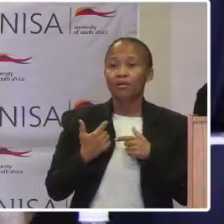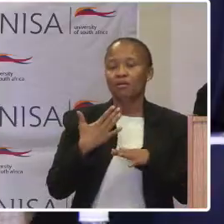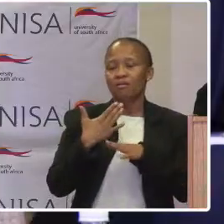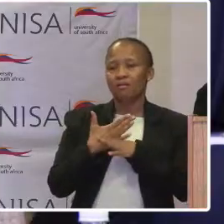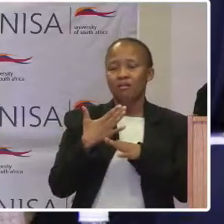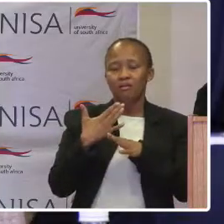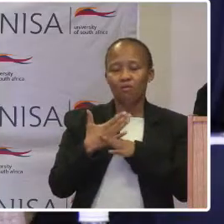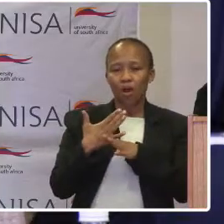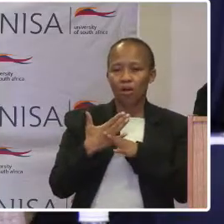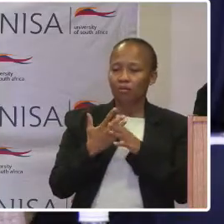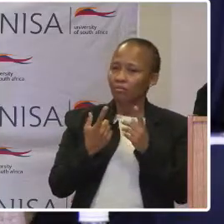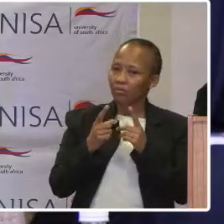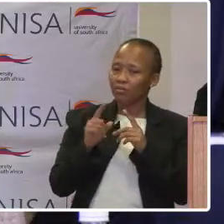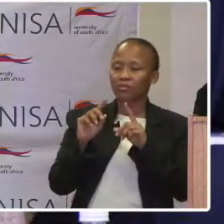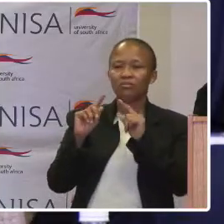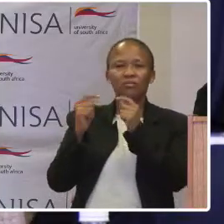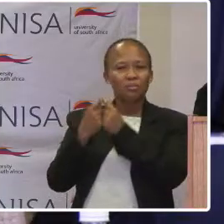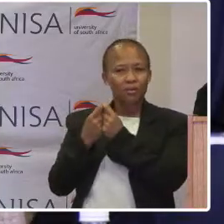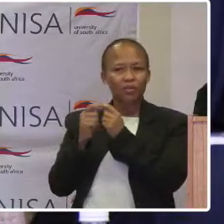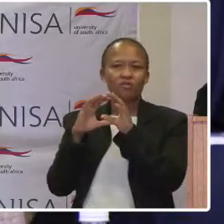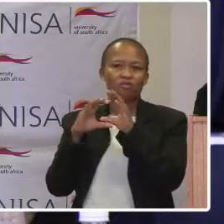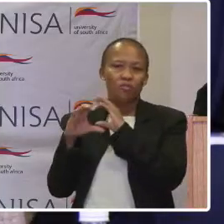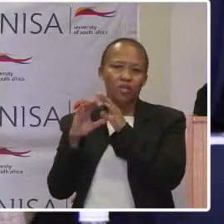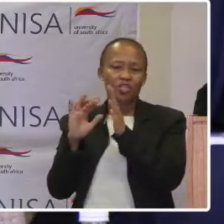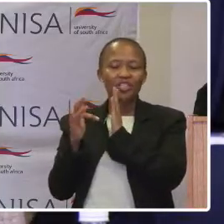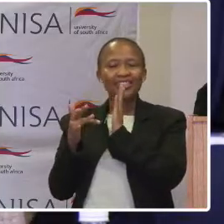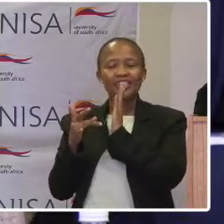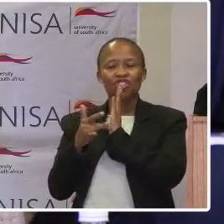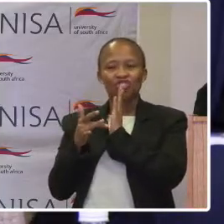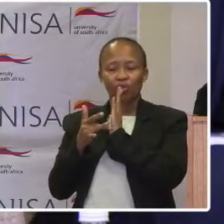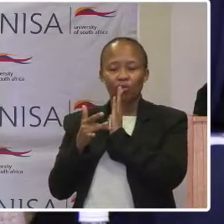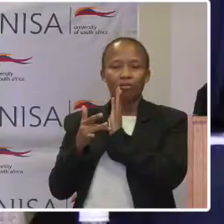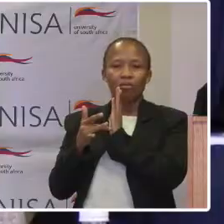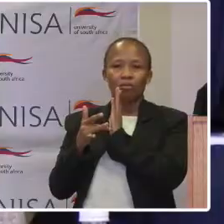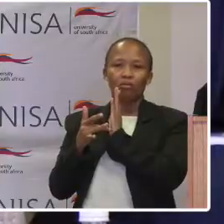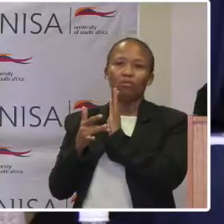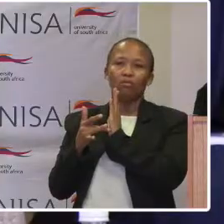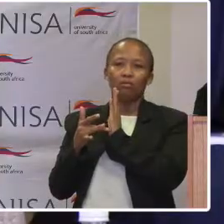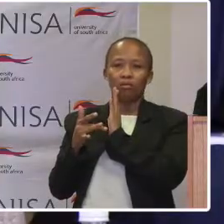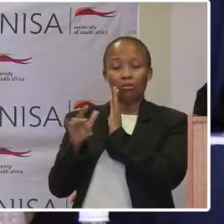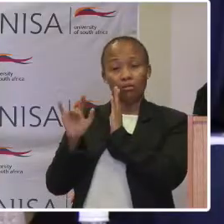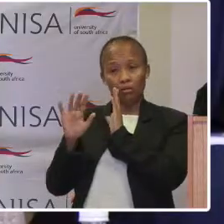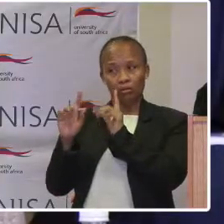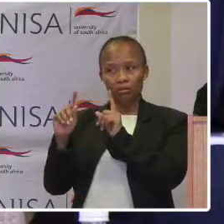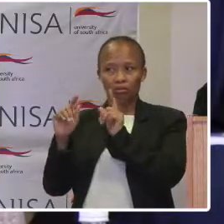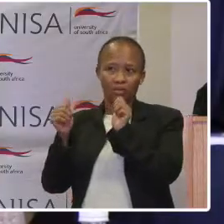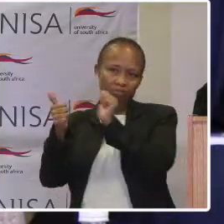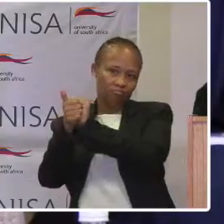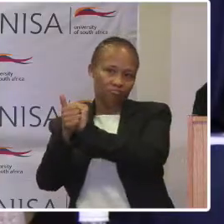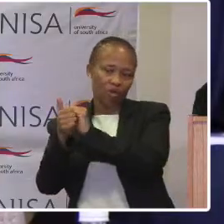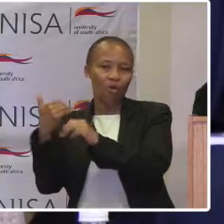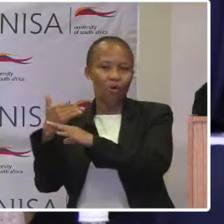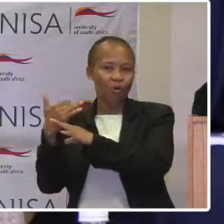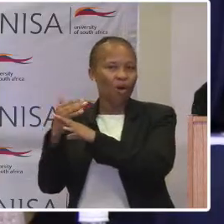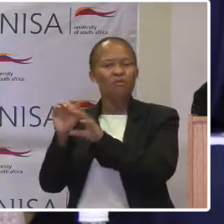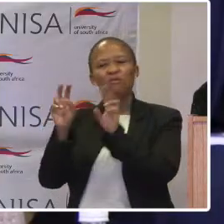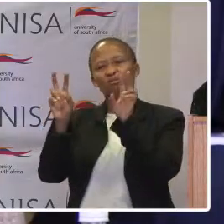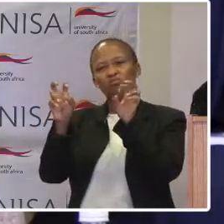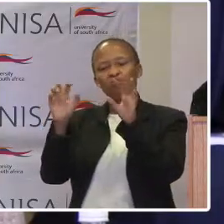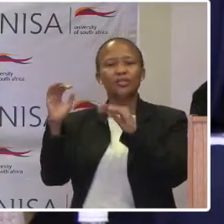Department of Communication and Digital Technologies in terms of our space